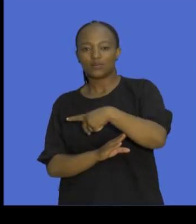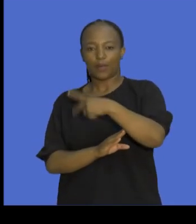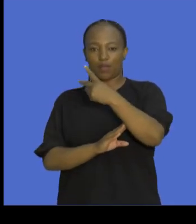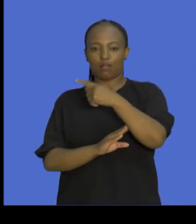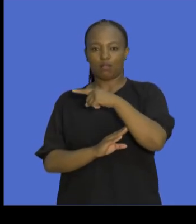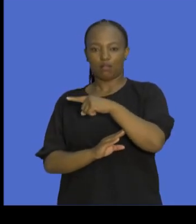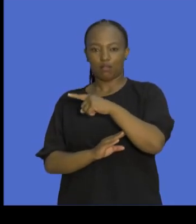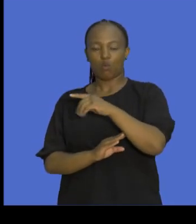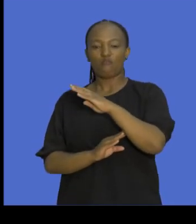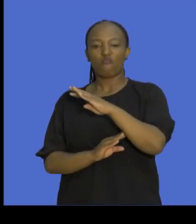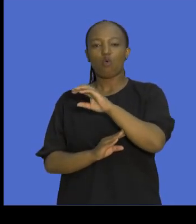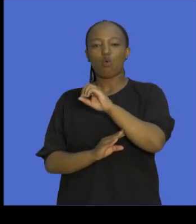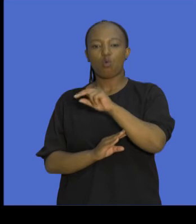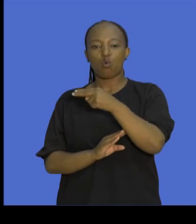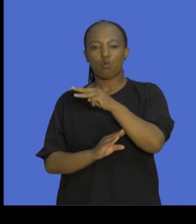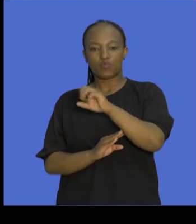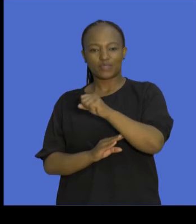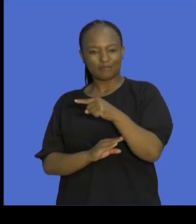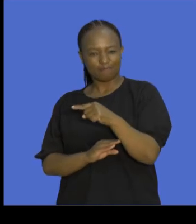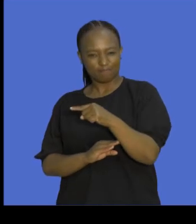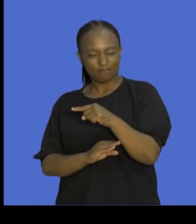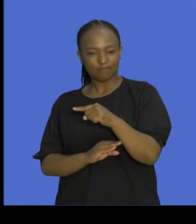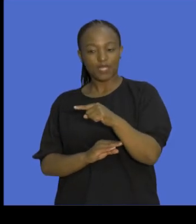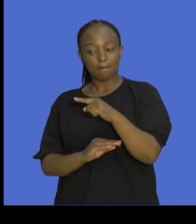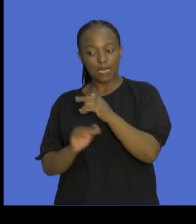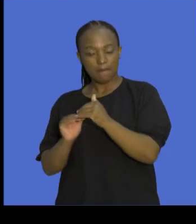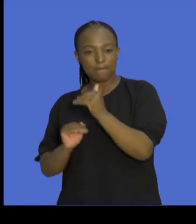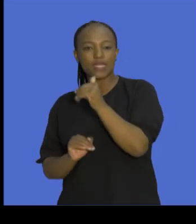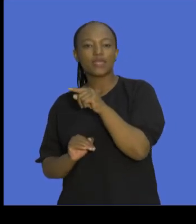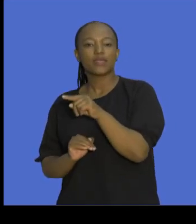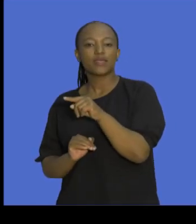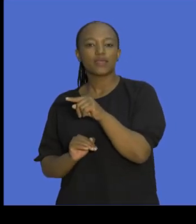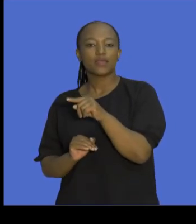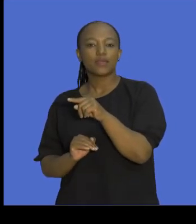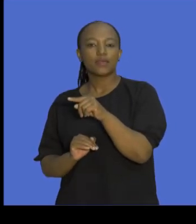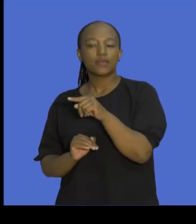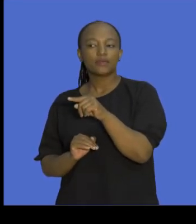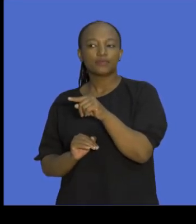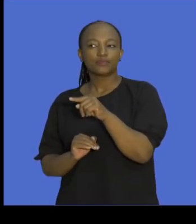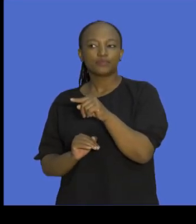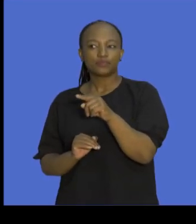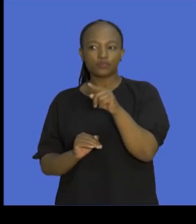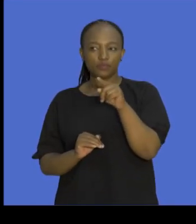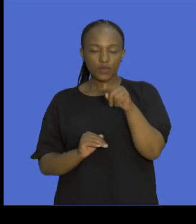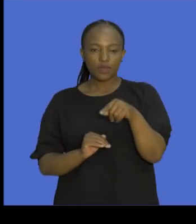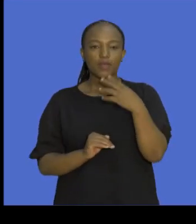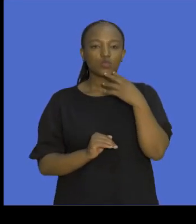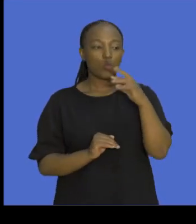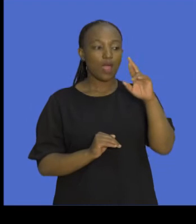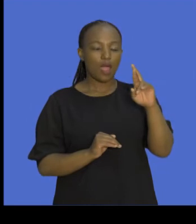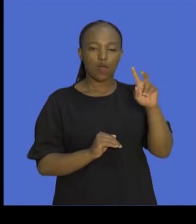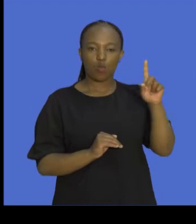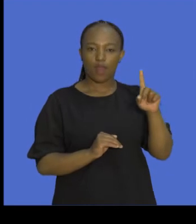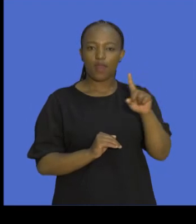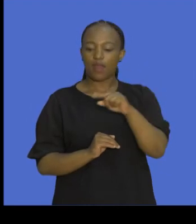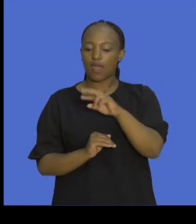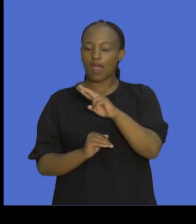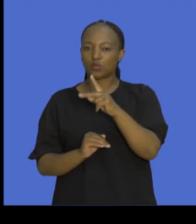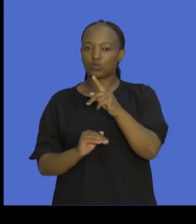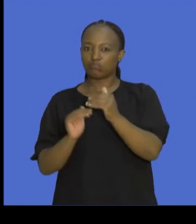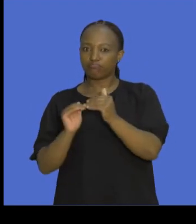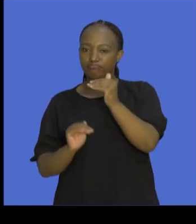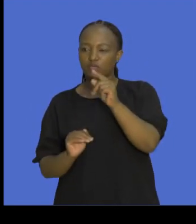was double that, which is 4 ohms. Now, the effective resistance must be smaller than R1, which is the smallest